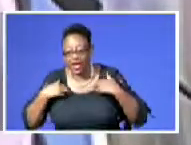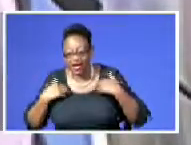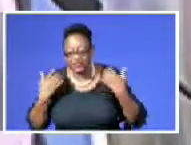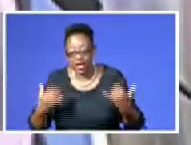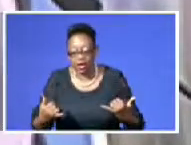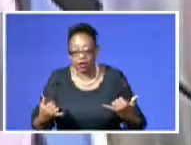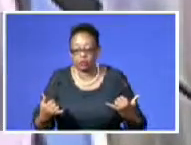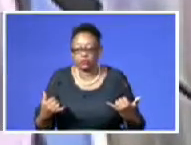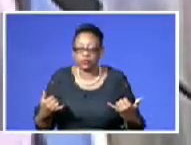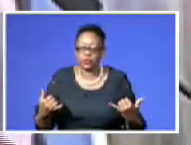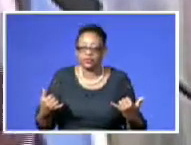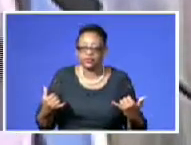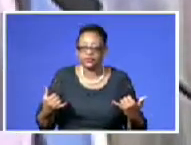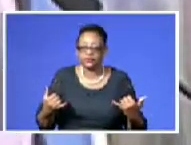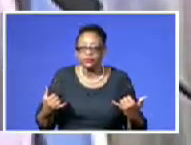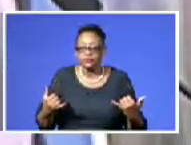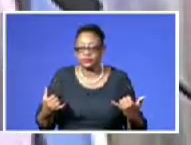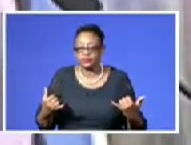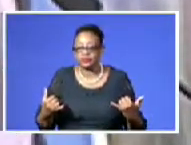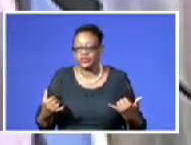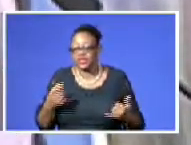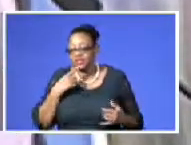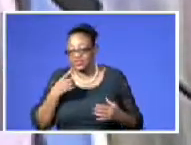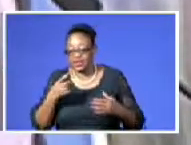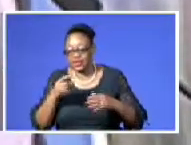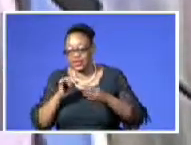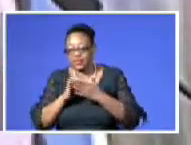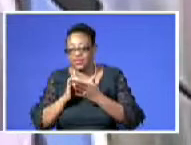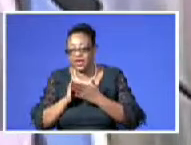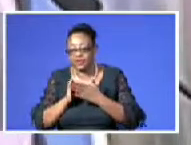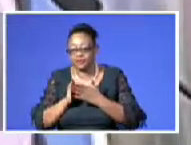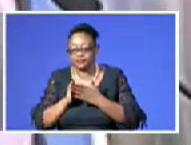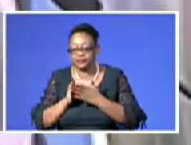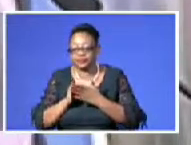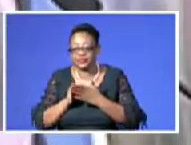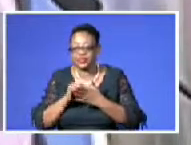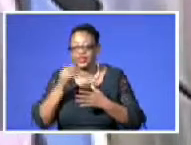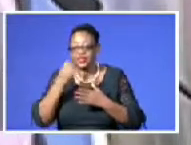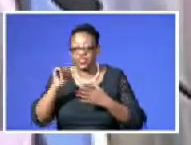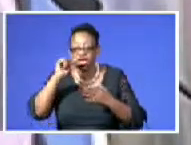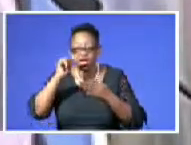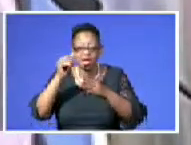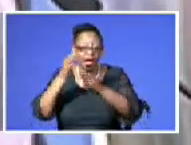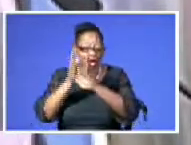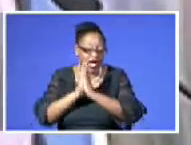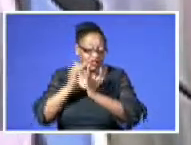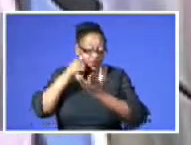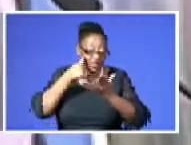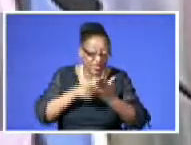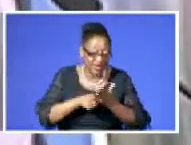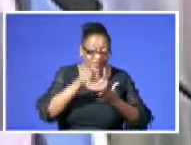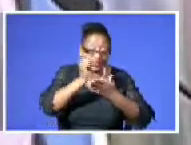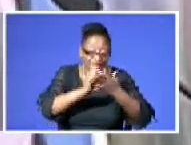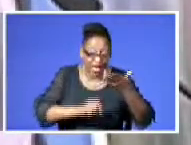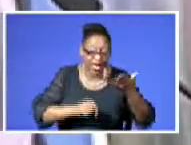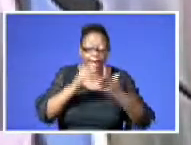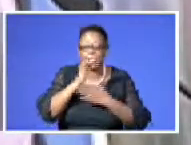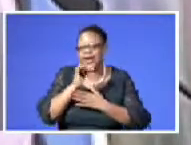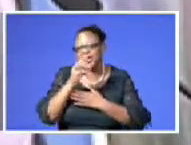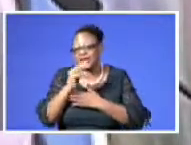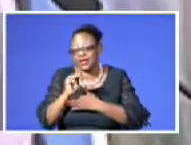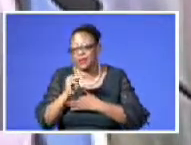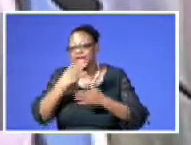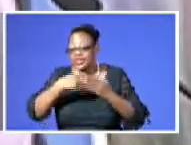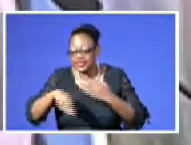minister should, at the earliest possible time, table the letter of request signed by him and sent